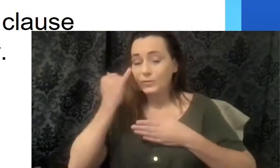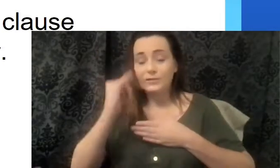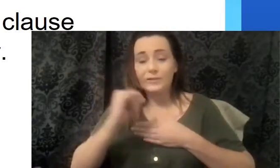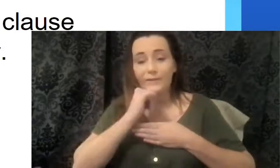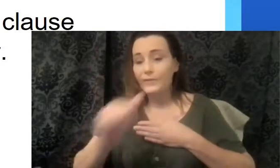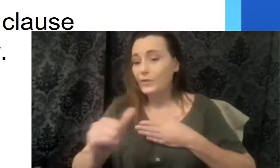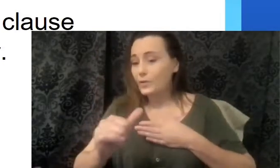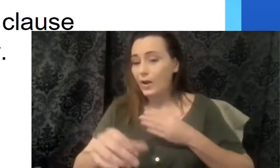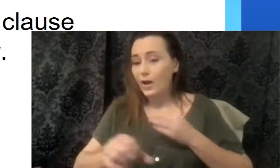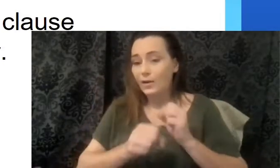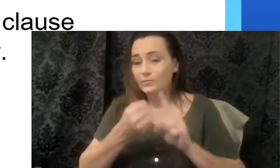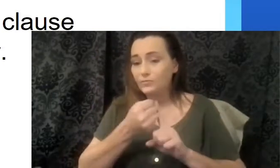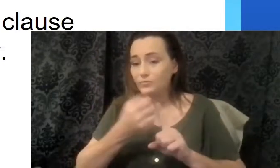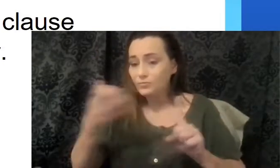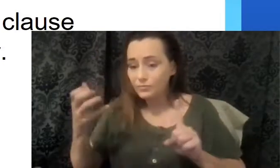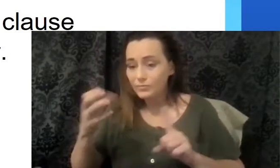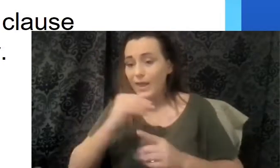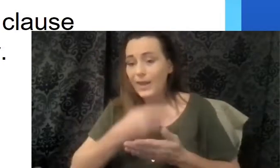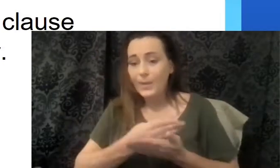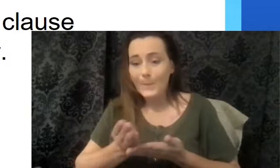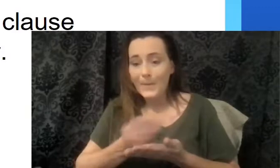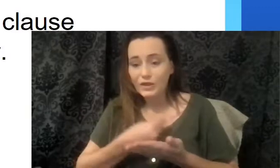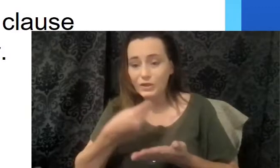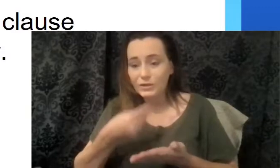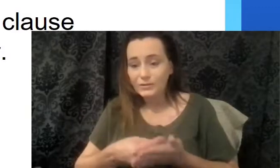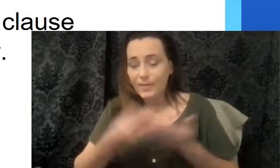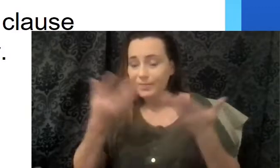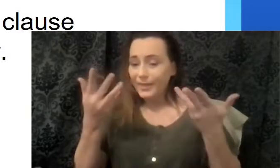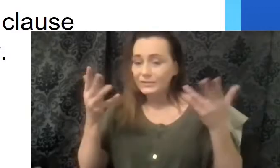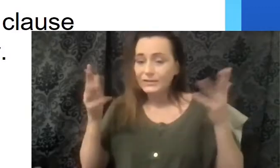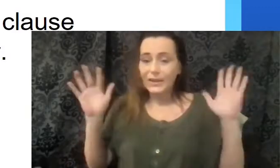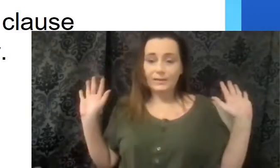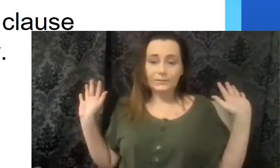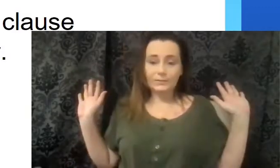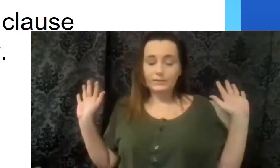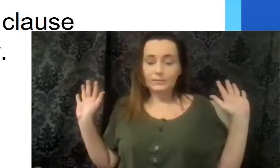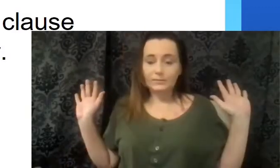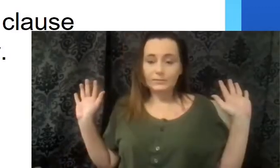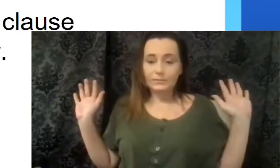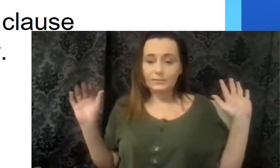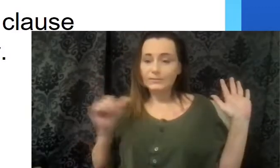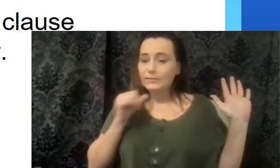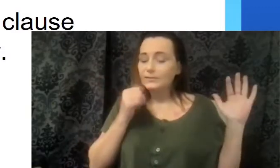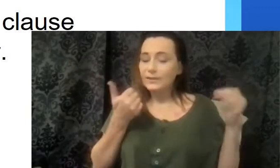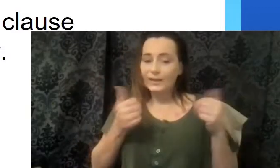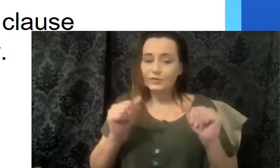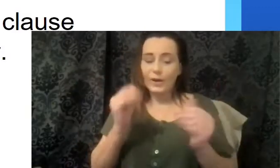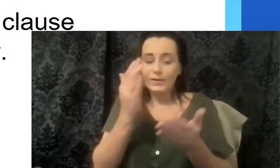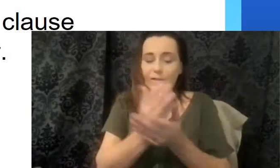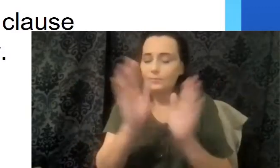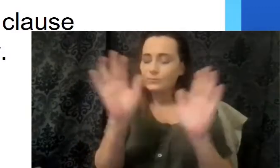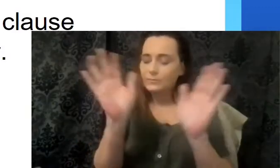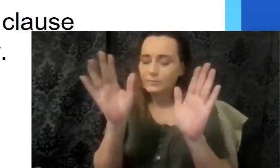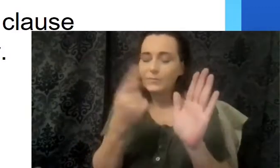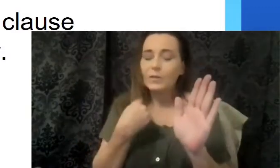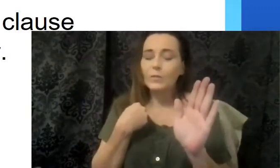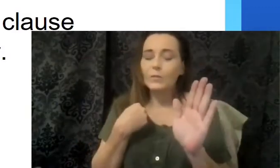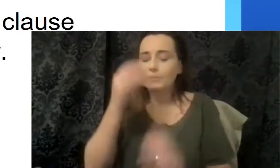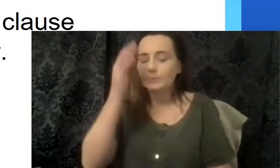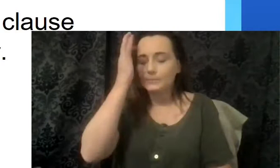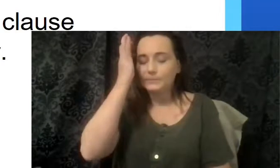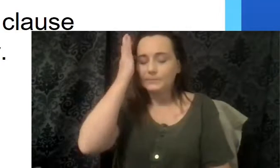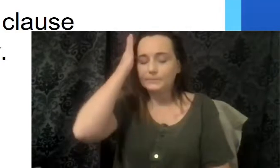extended, and there's a budget. That's it. This is not trying to stop, we were starting now.